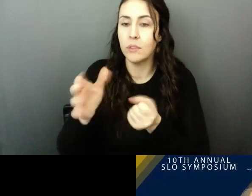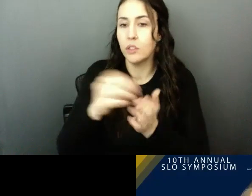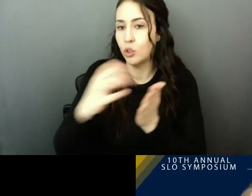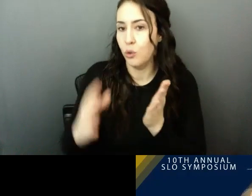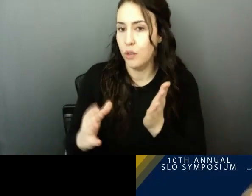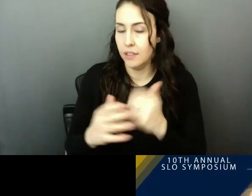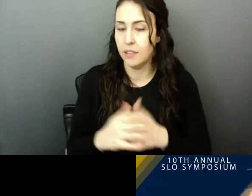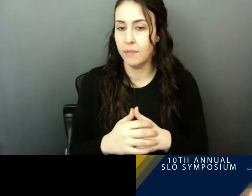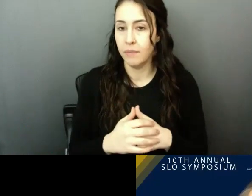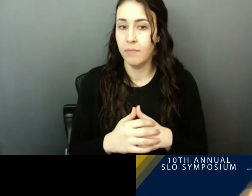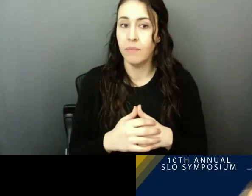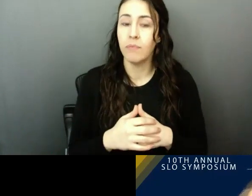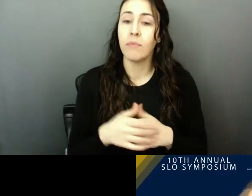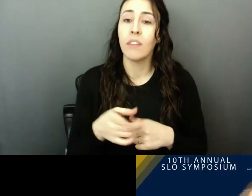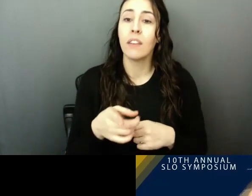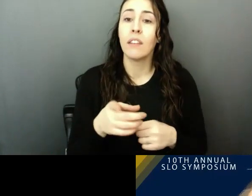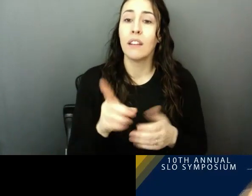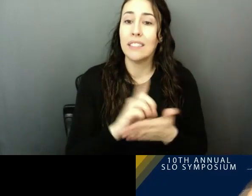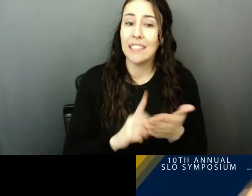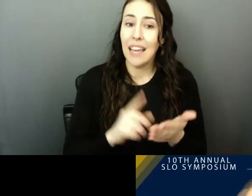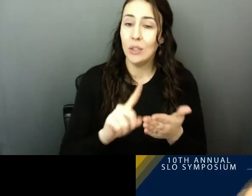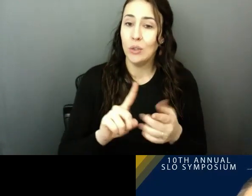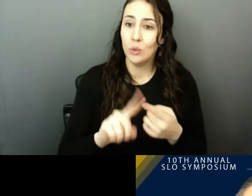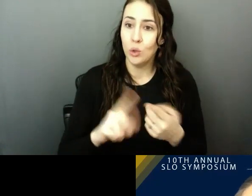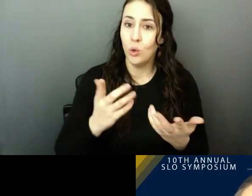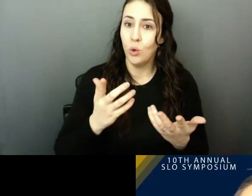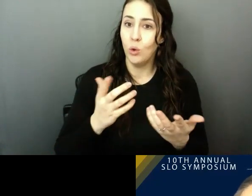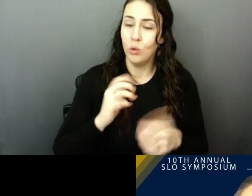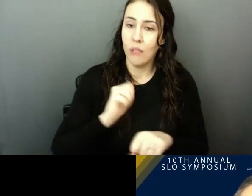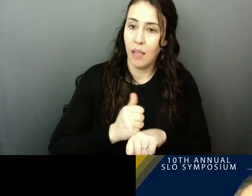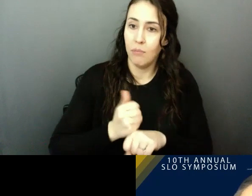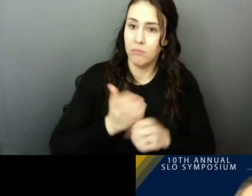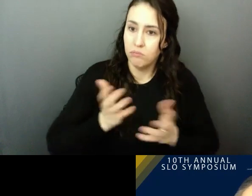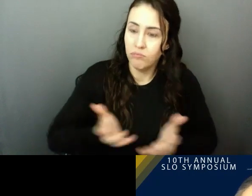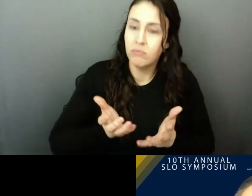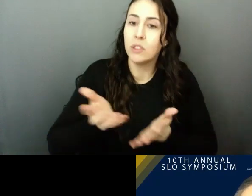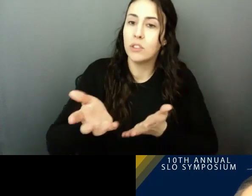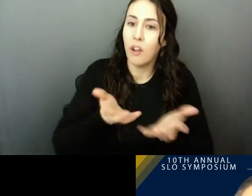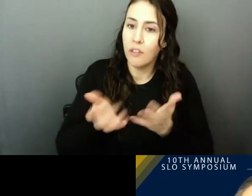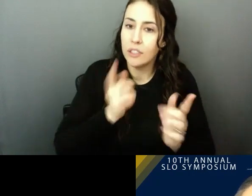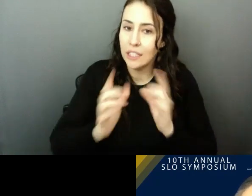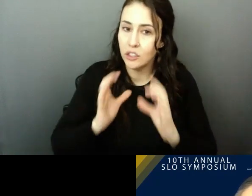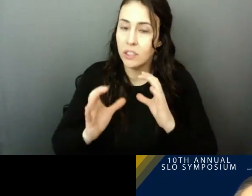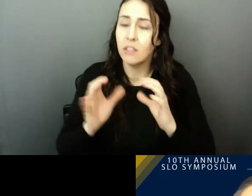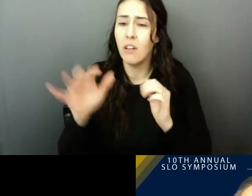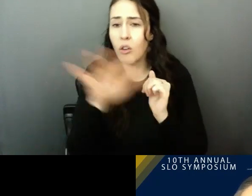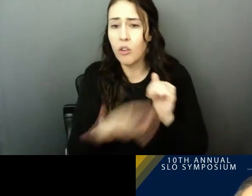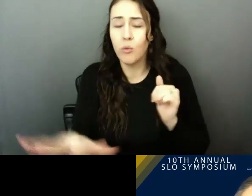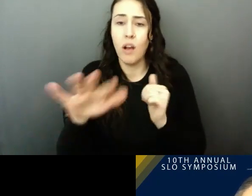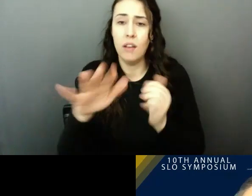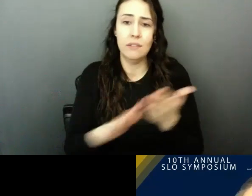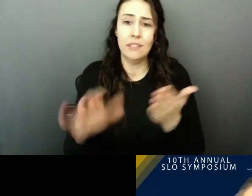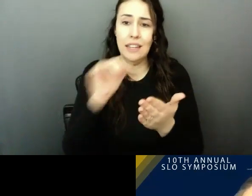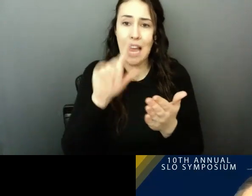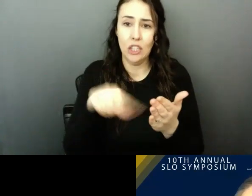to facilitate conversation across the institution rather than within silos. So everybody has